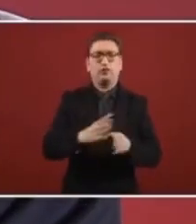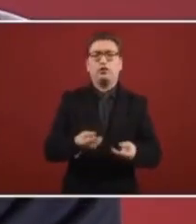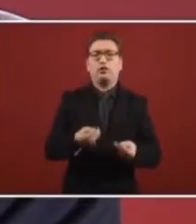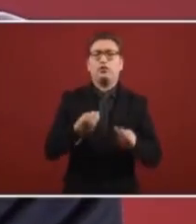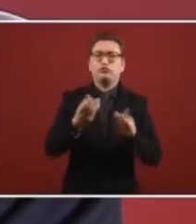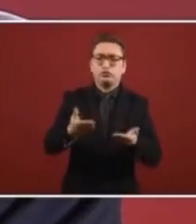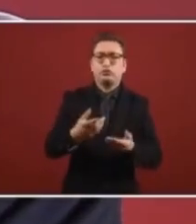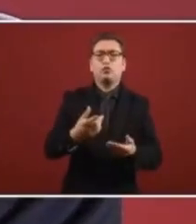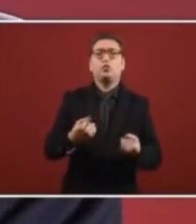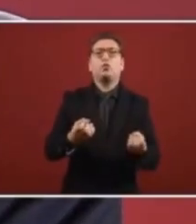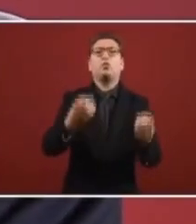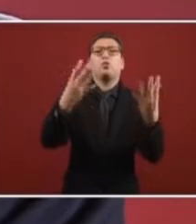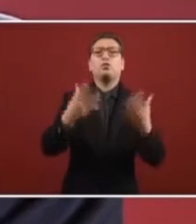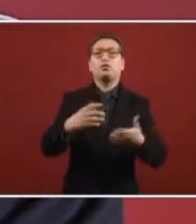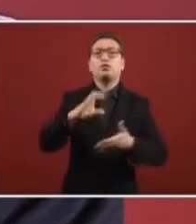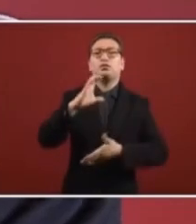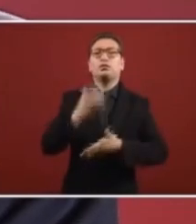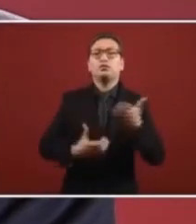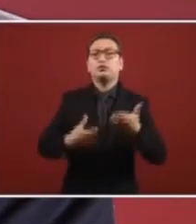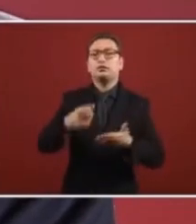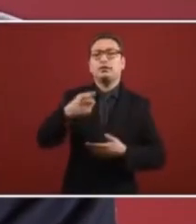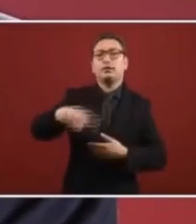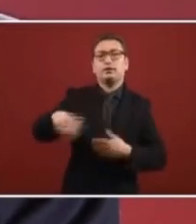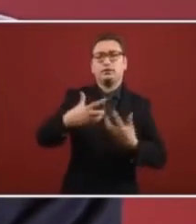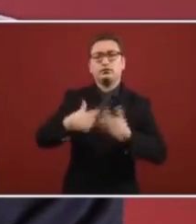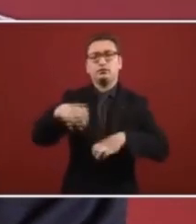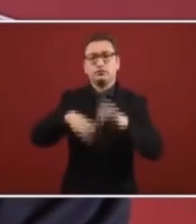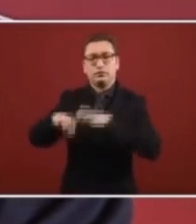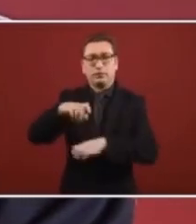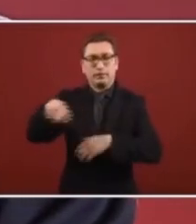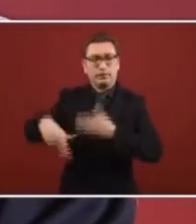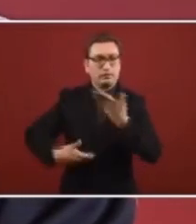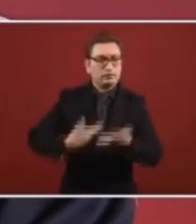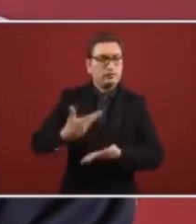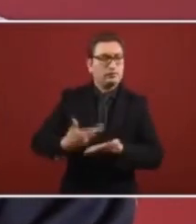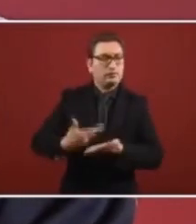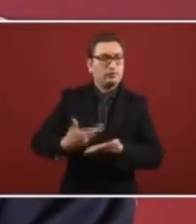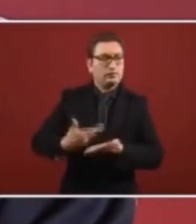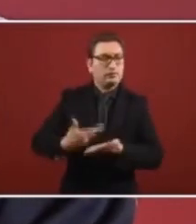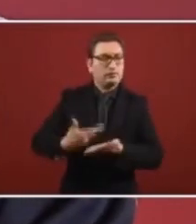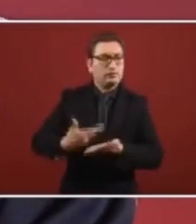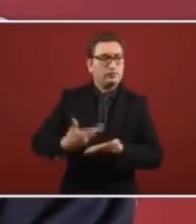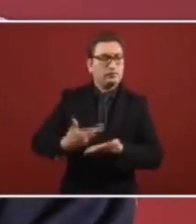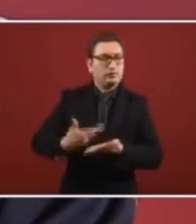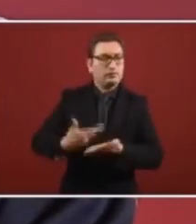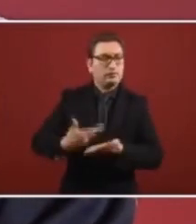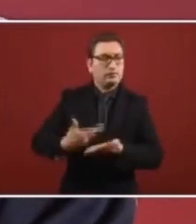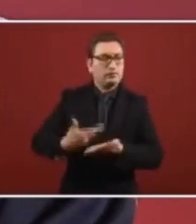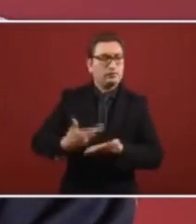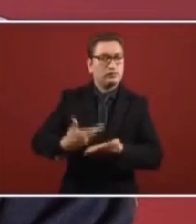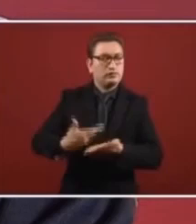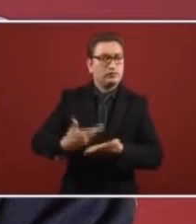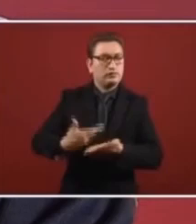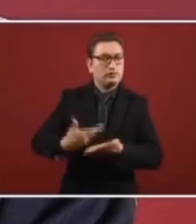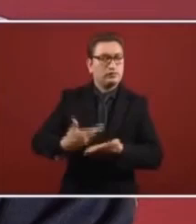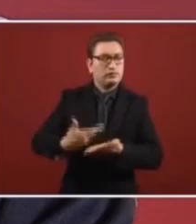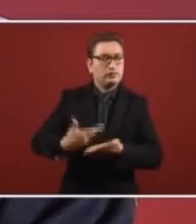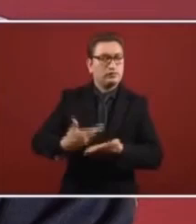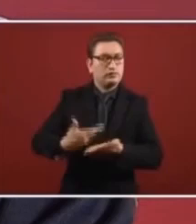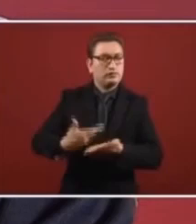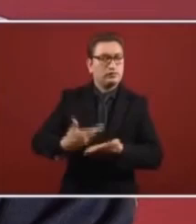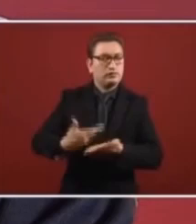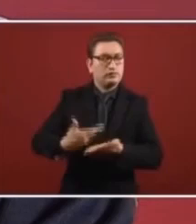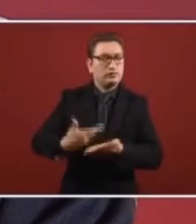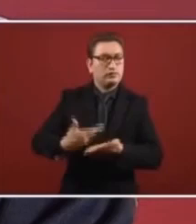cuánto cuesta el servicio de las calificadoras. And today we will let you know how much